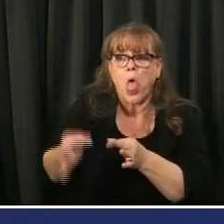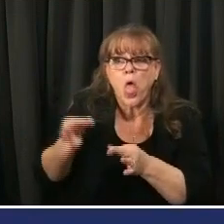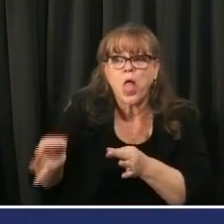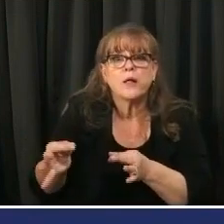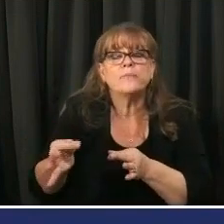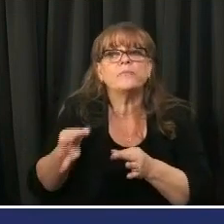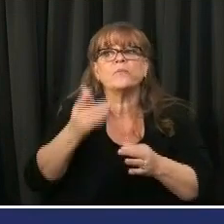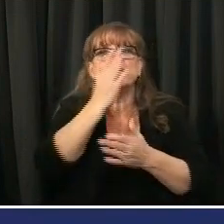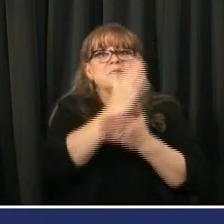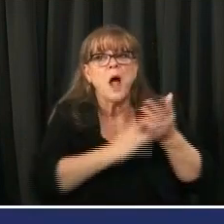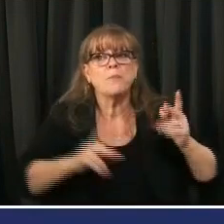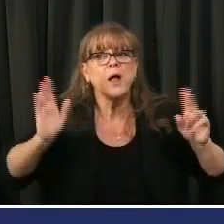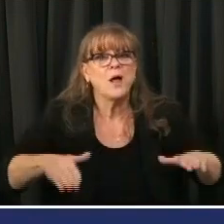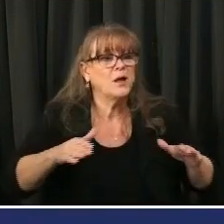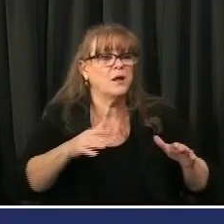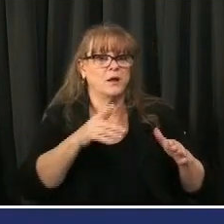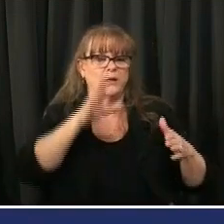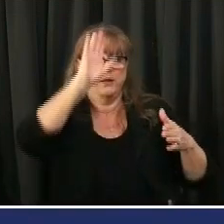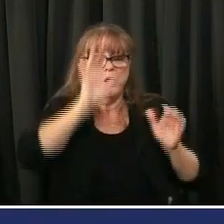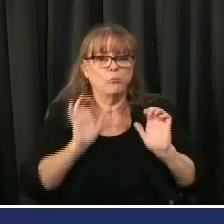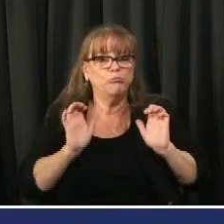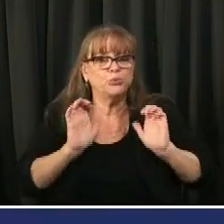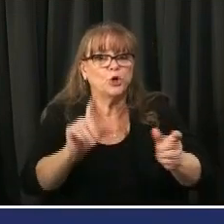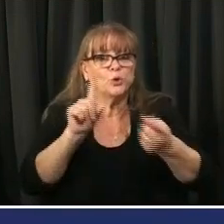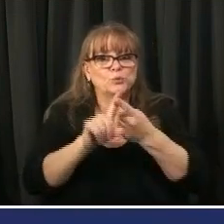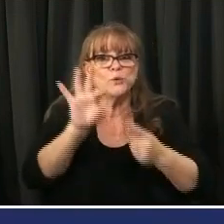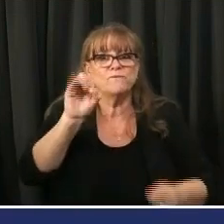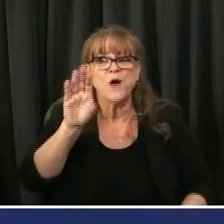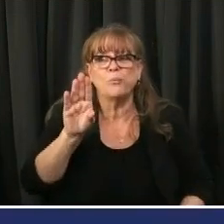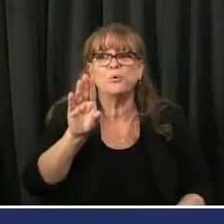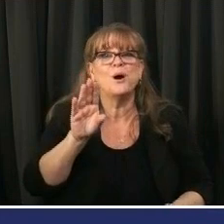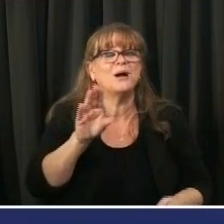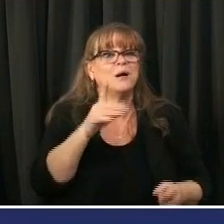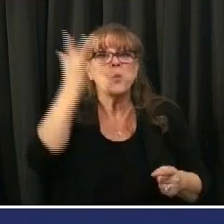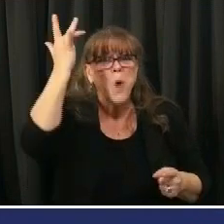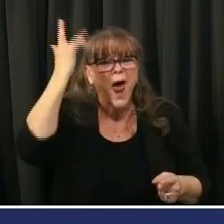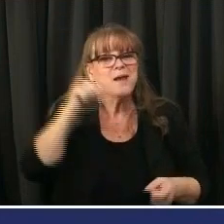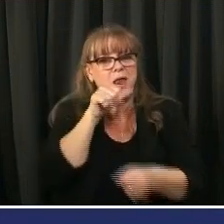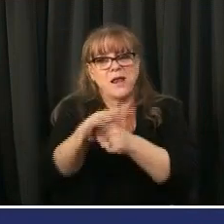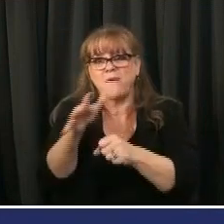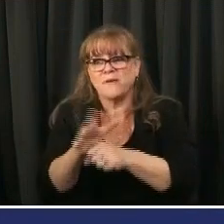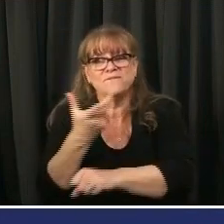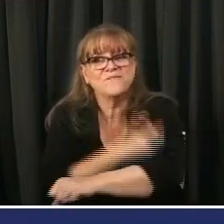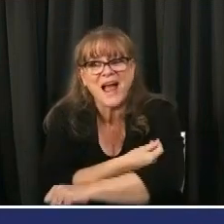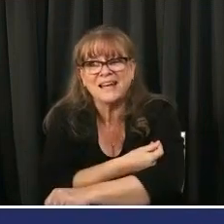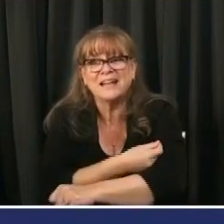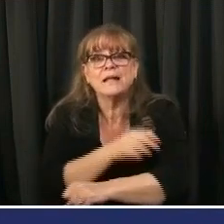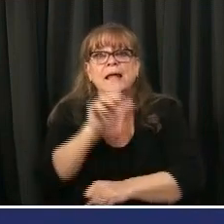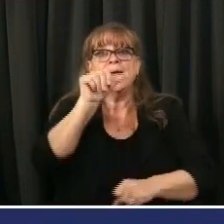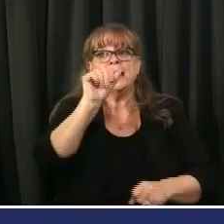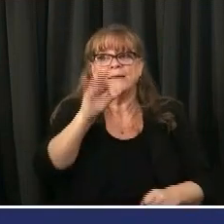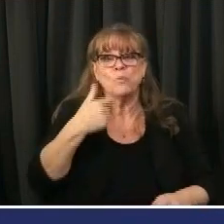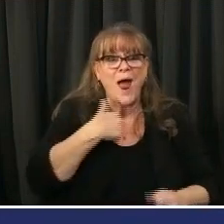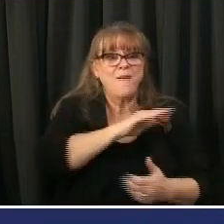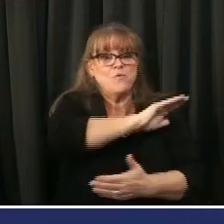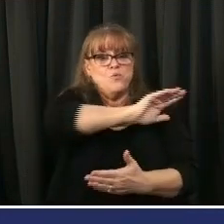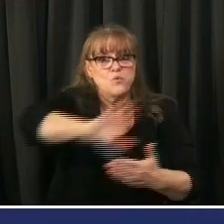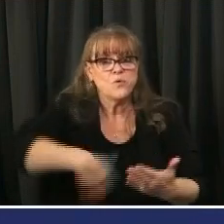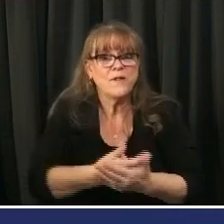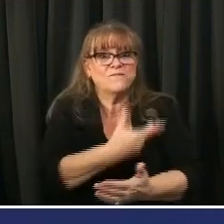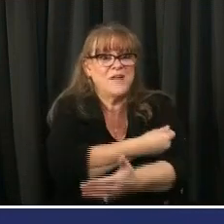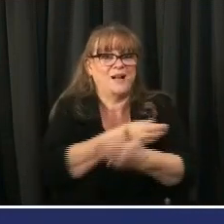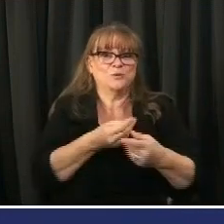not enough that we are receiving to do everybody next week. If we had the 250,000, we would have gotten them all out in 1 week. It would have met half of